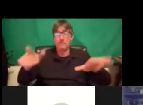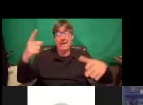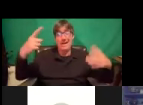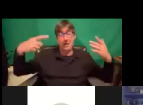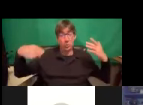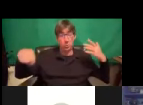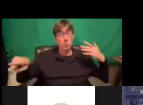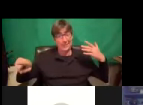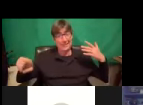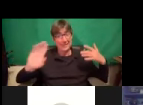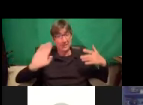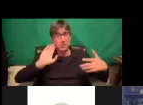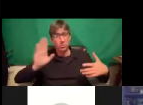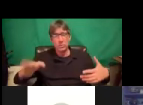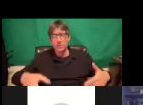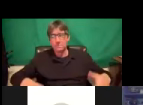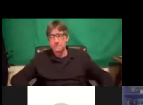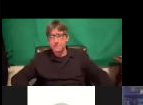And